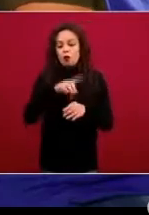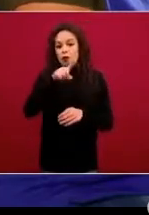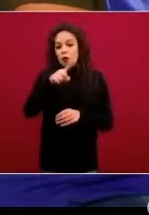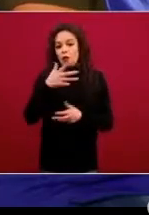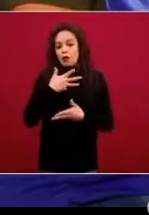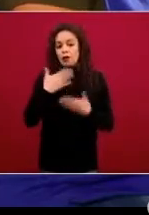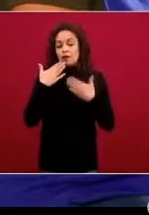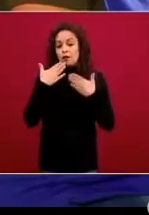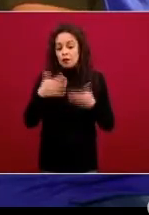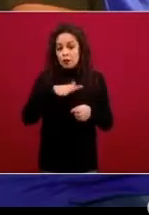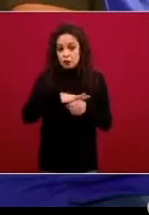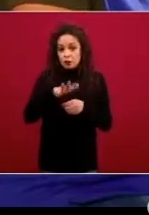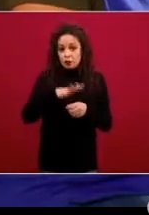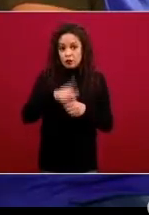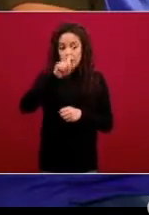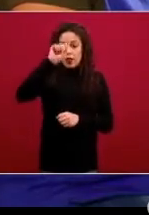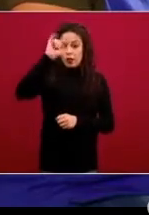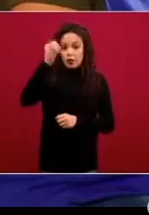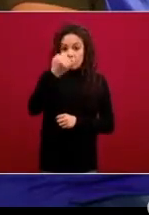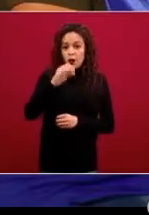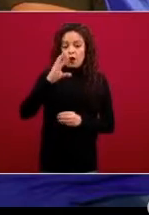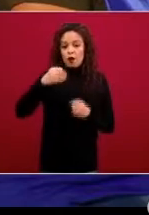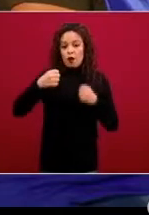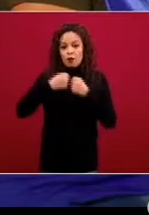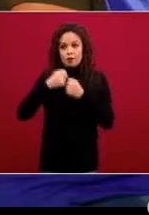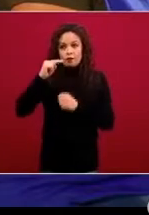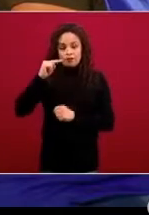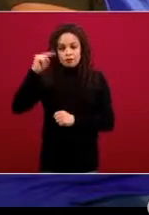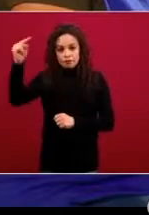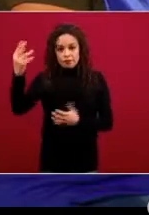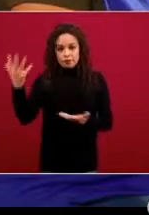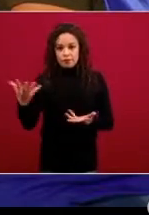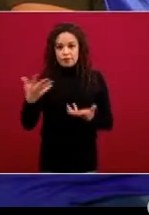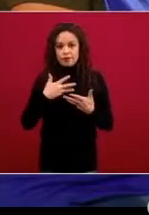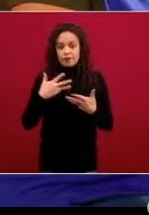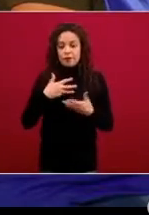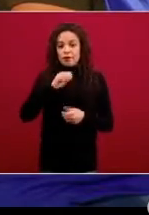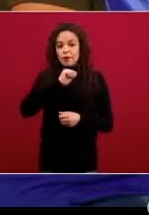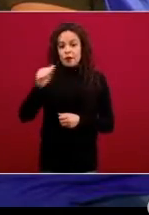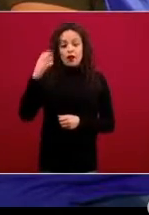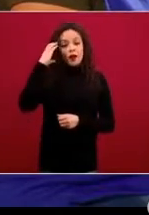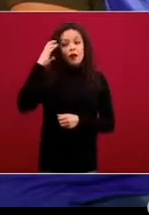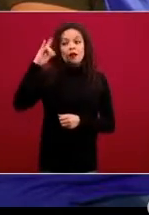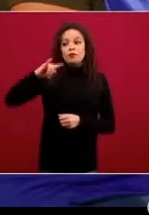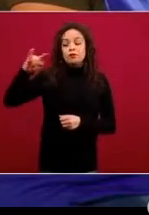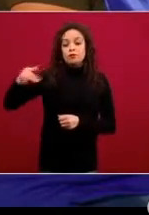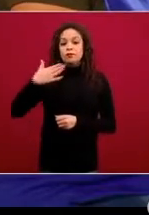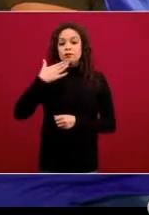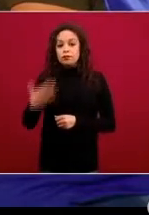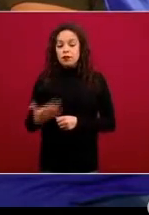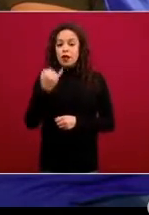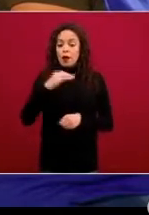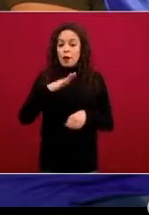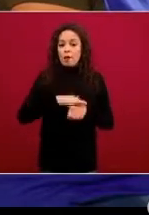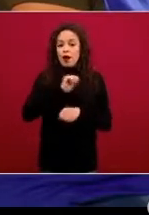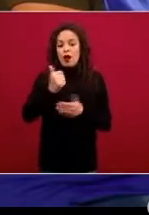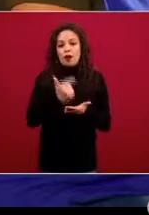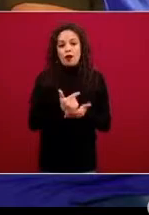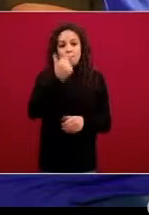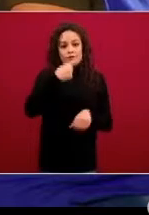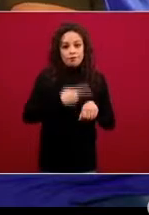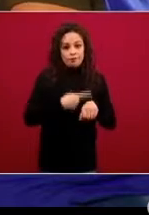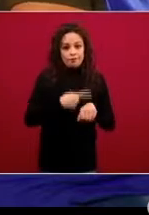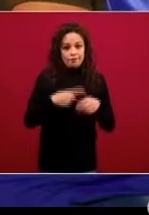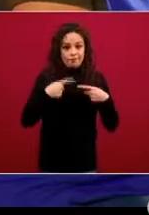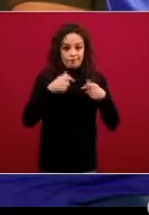of Mexico? What's going on in intensive therapy? Please, I would like to know what's going on with that.